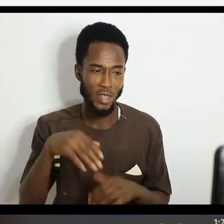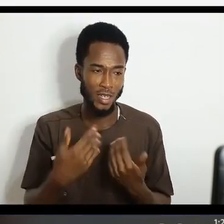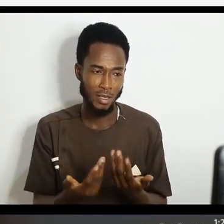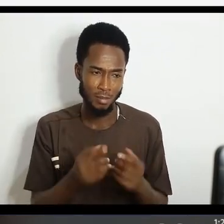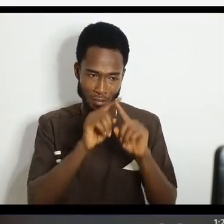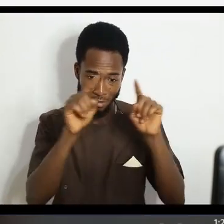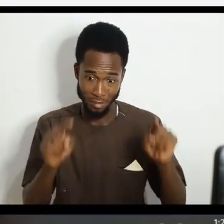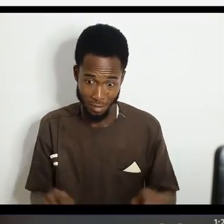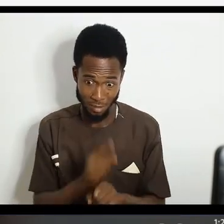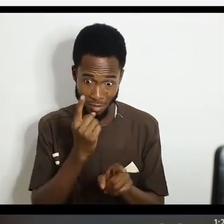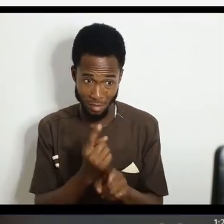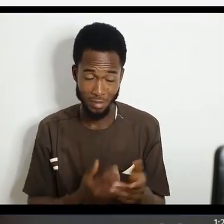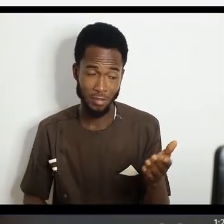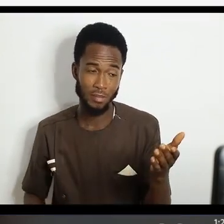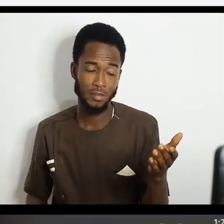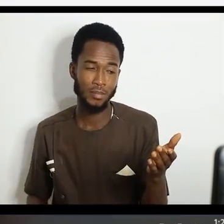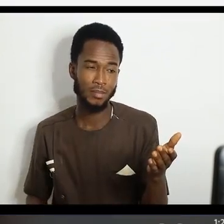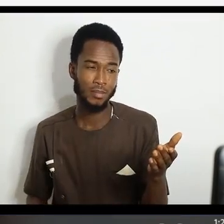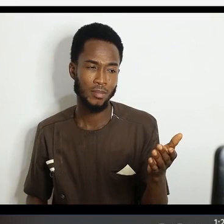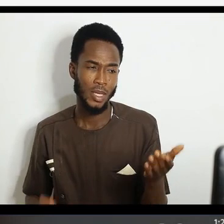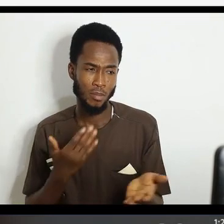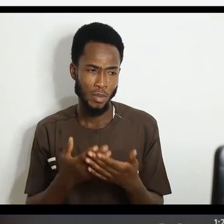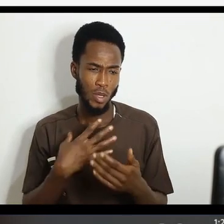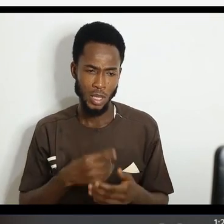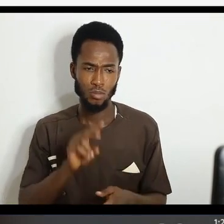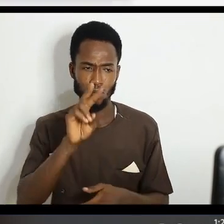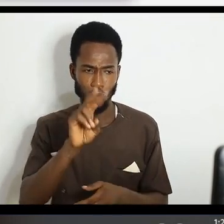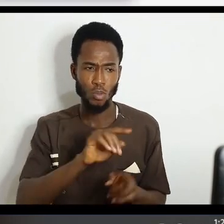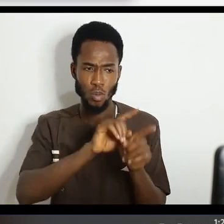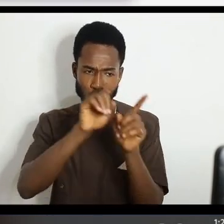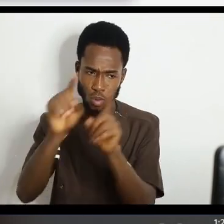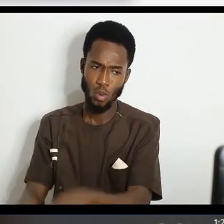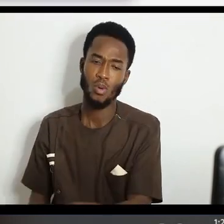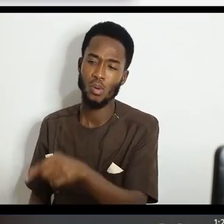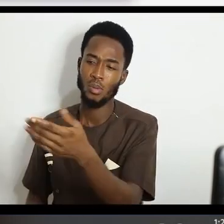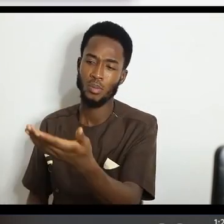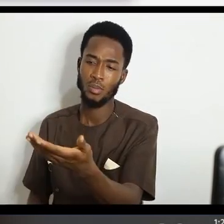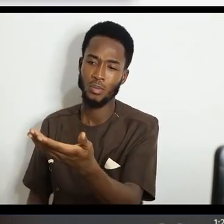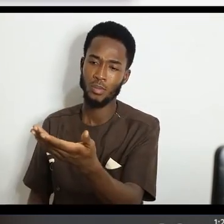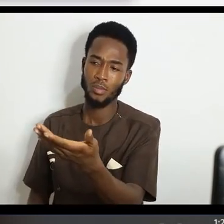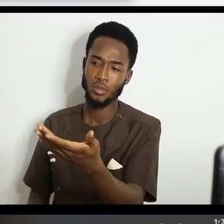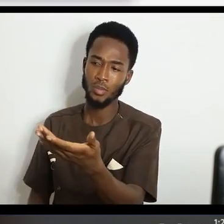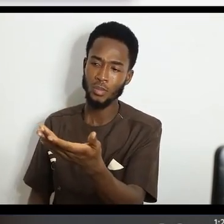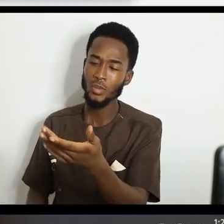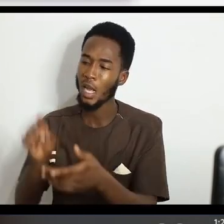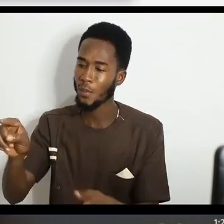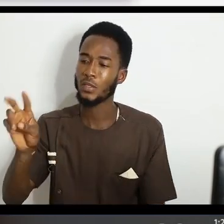OK, and it's done. If you want it to be 2, go to the page borders, click the